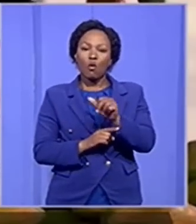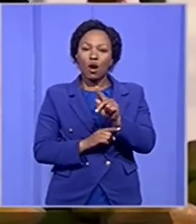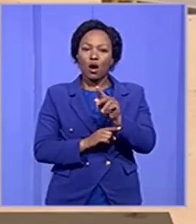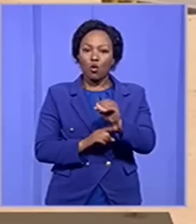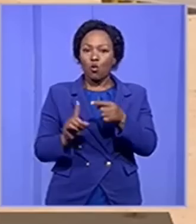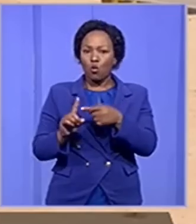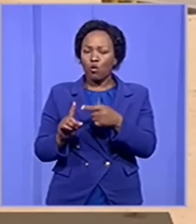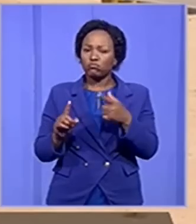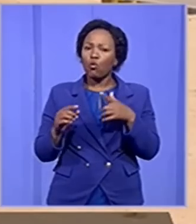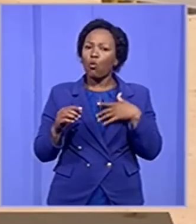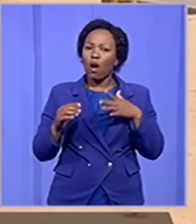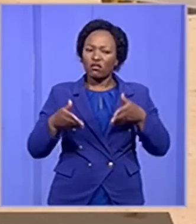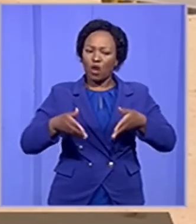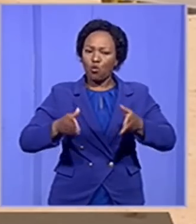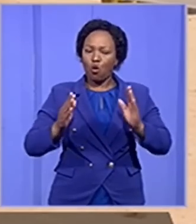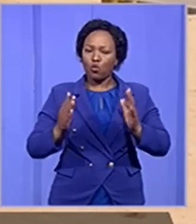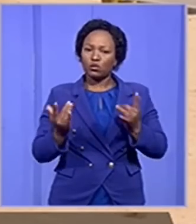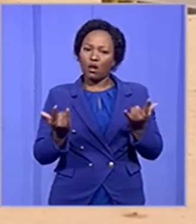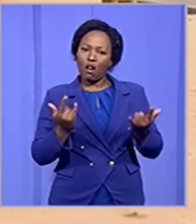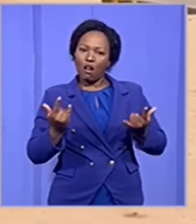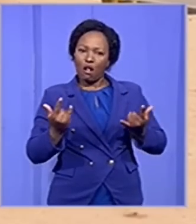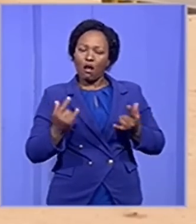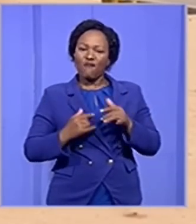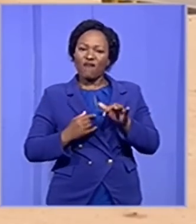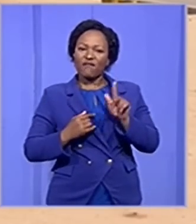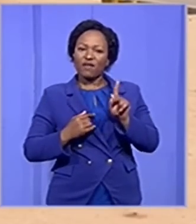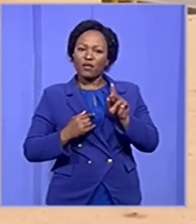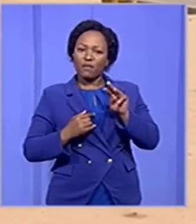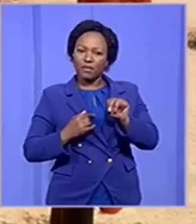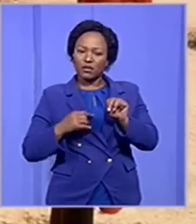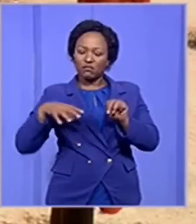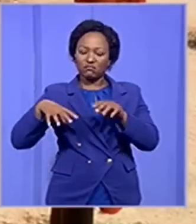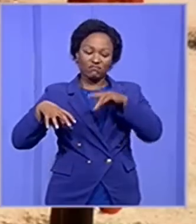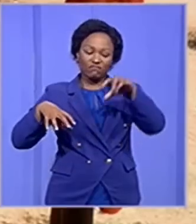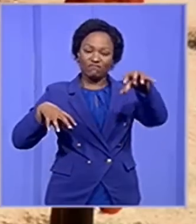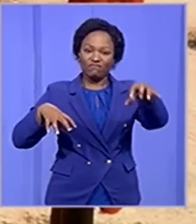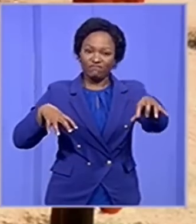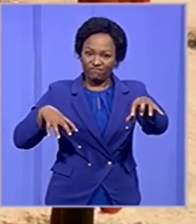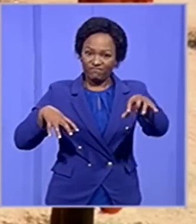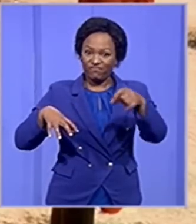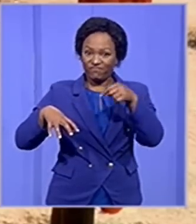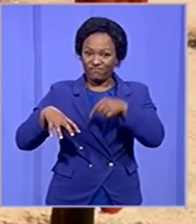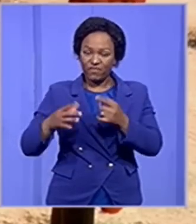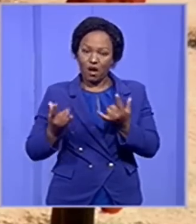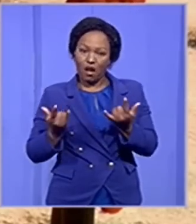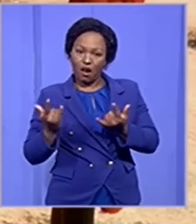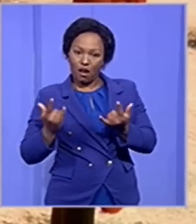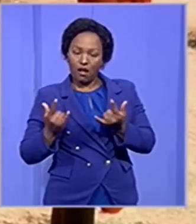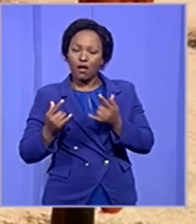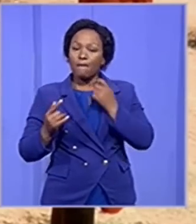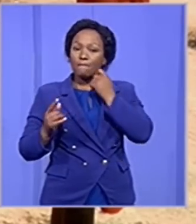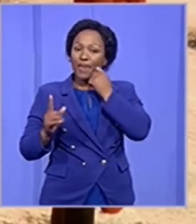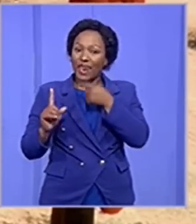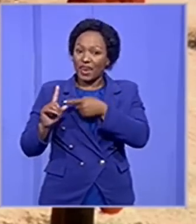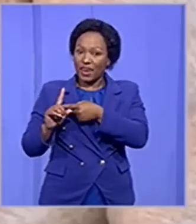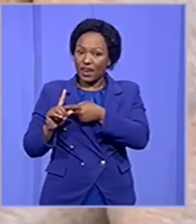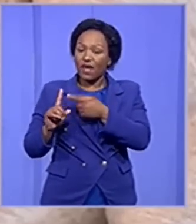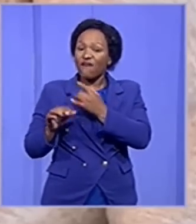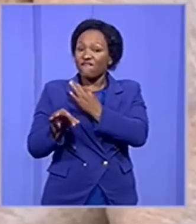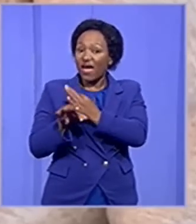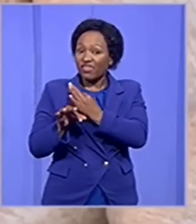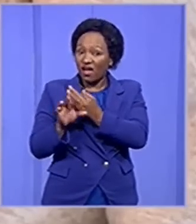mokopanelong a tsela dikilometera di le 5 go tswa kwa dikantorokgolo tsa ZCC. Re yono wa bana ba le bararo go tswa kwa Mense kwa